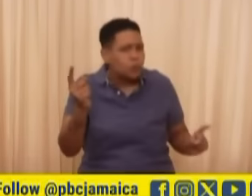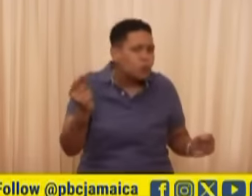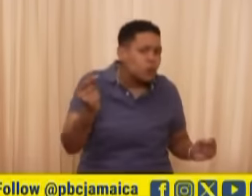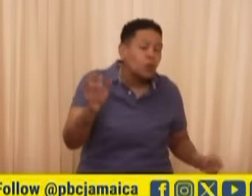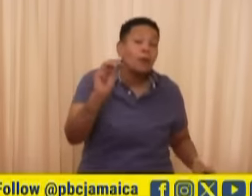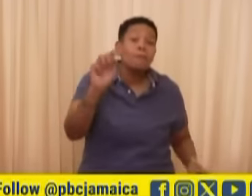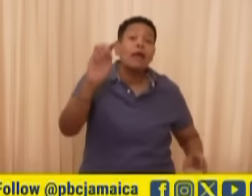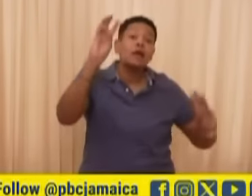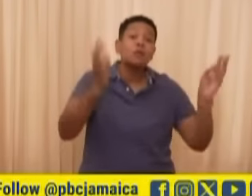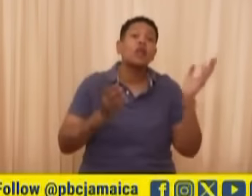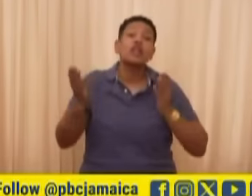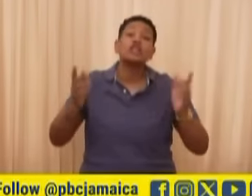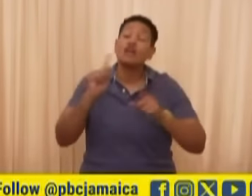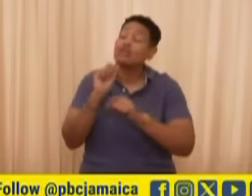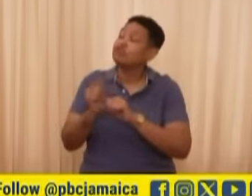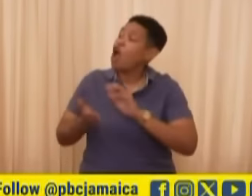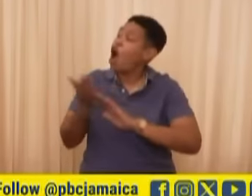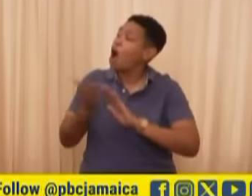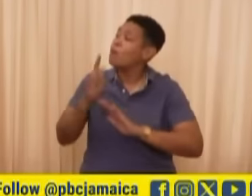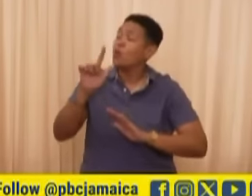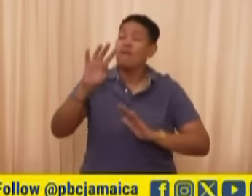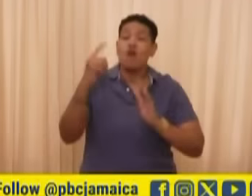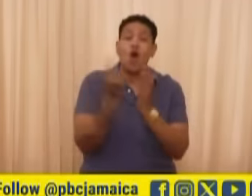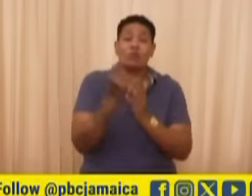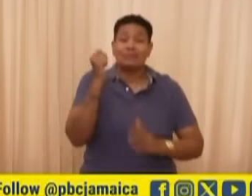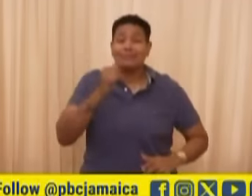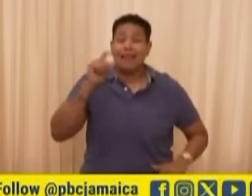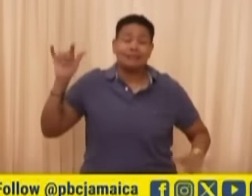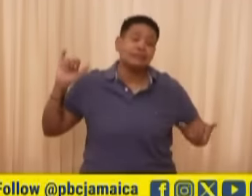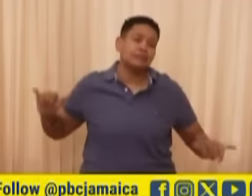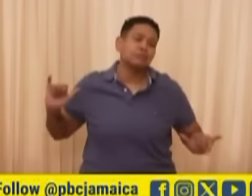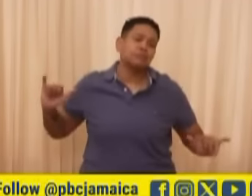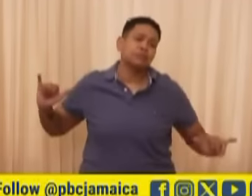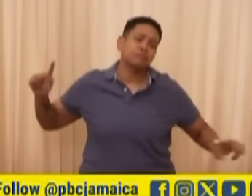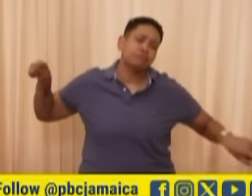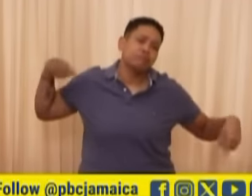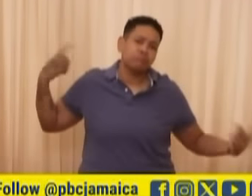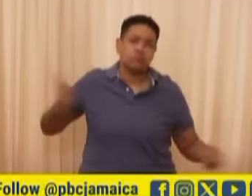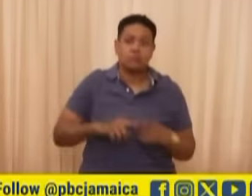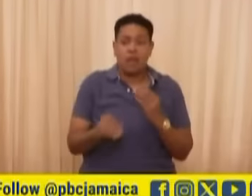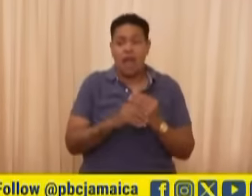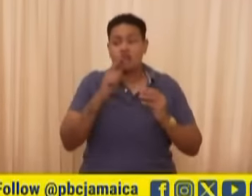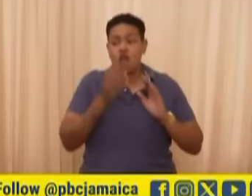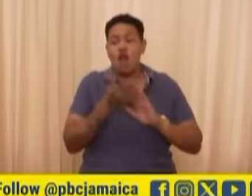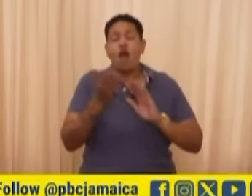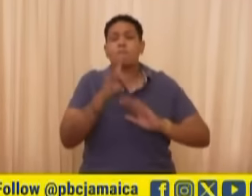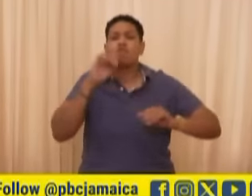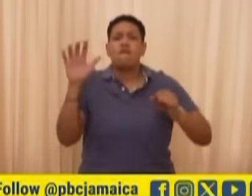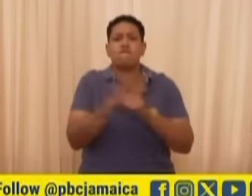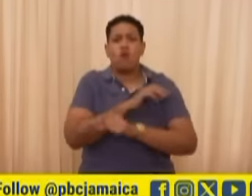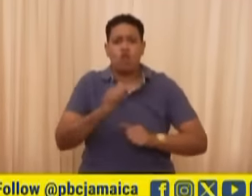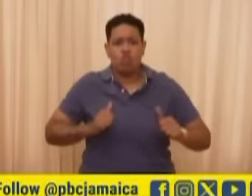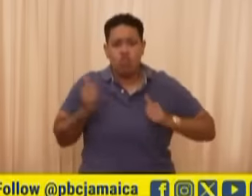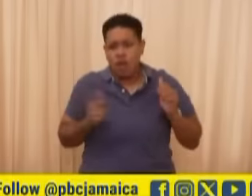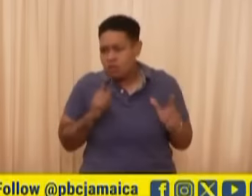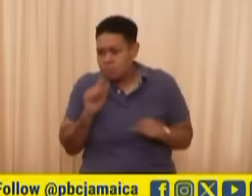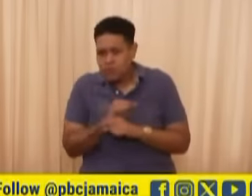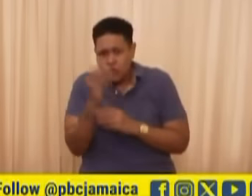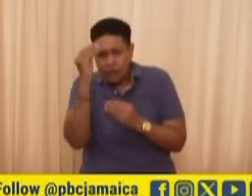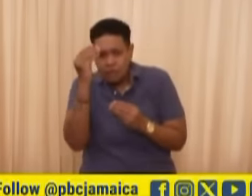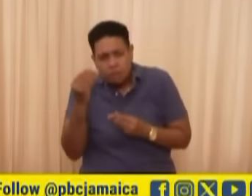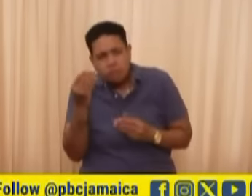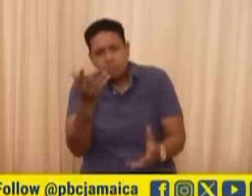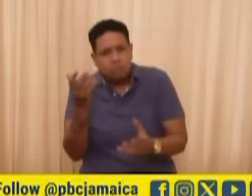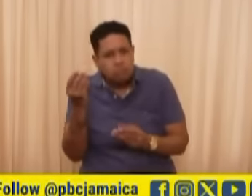Met Service is operating 24 hours a day, as it always does, but operating at full throttle to ensure that the